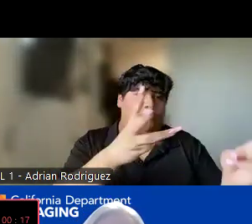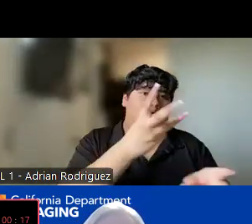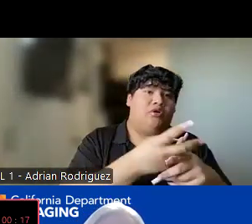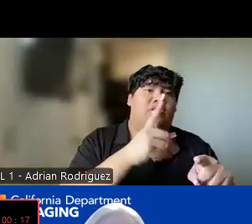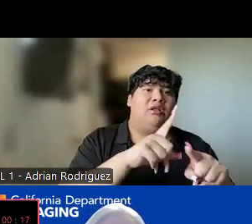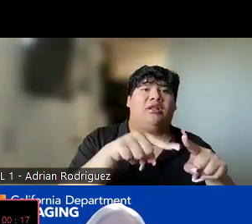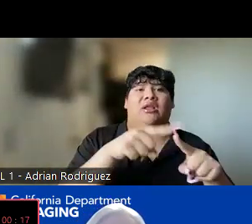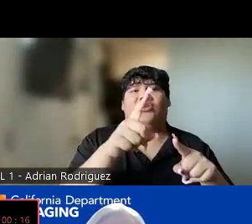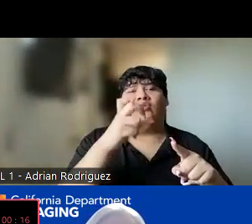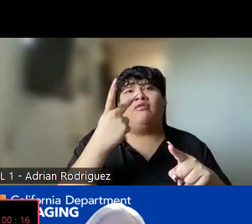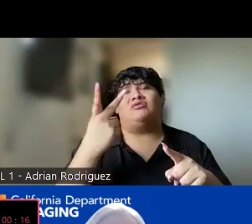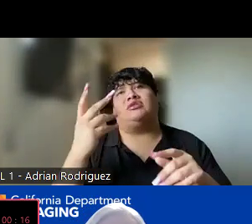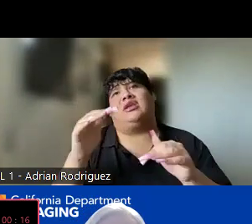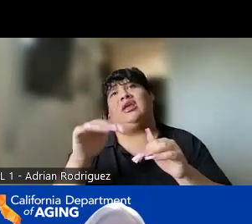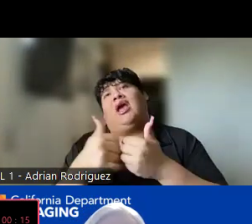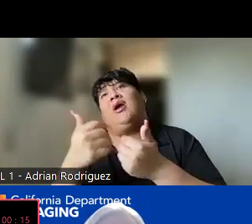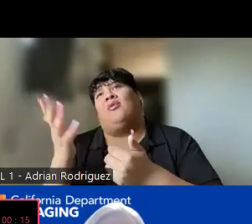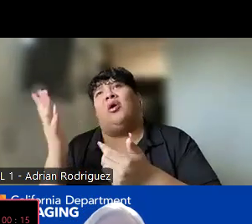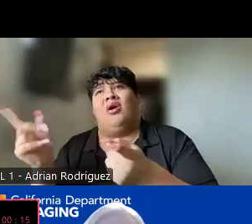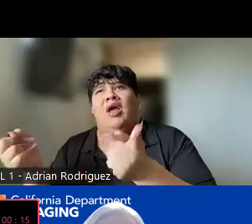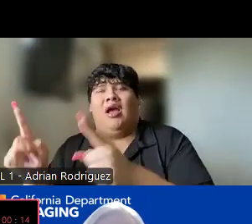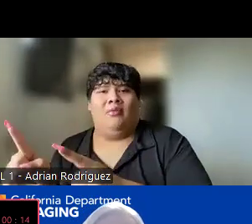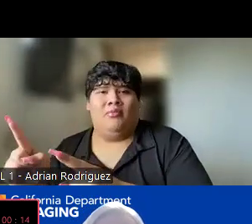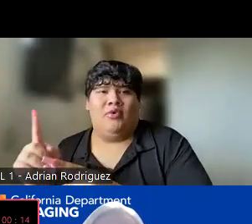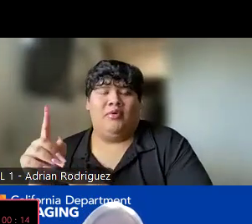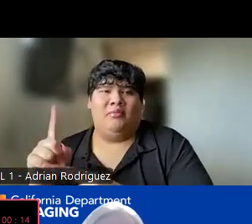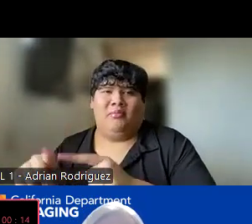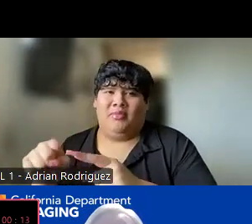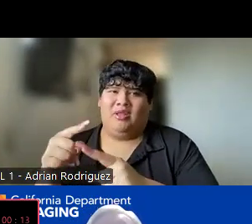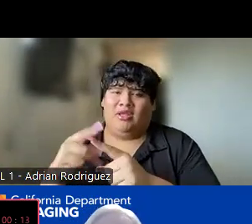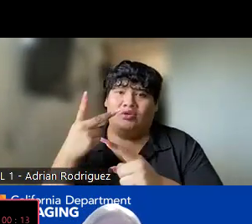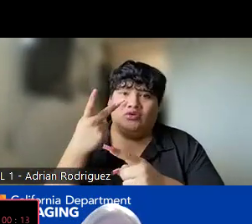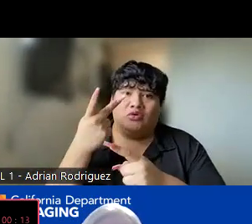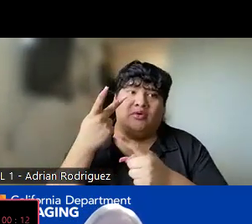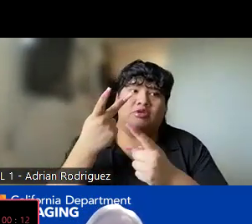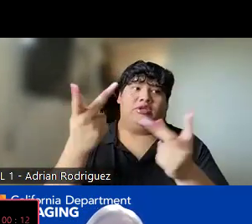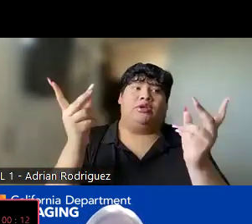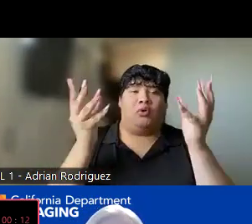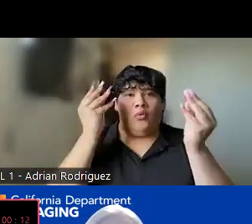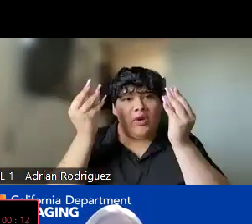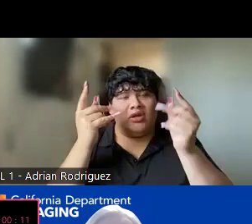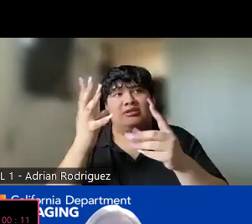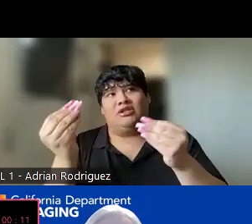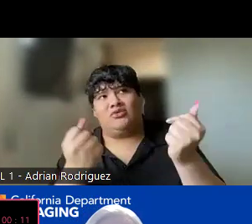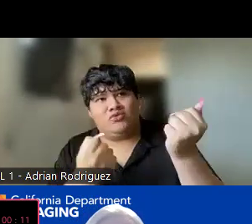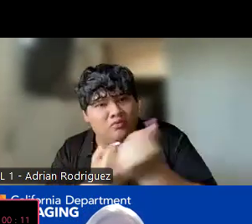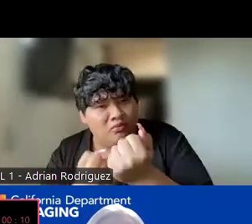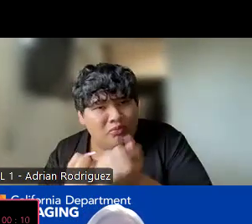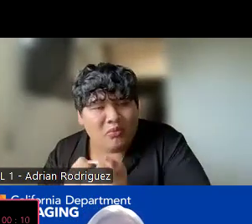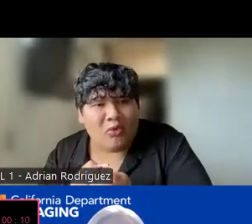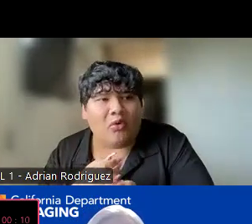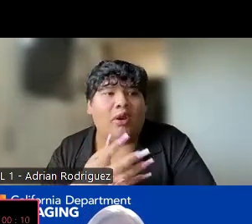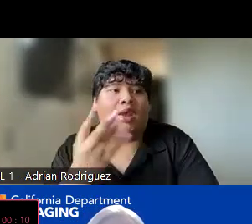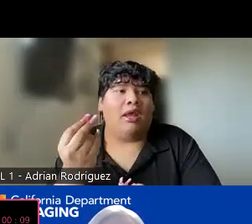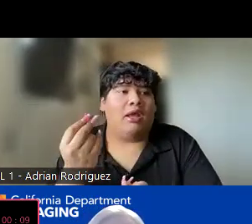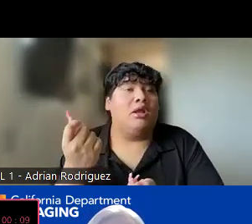at outcomes and evaluate outcomes at this point, but just the raising of the awareness will raise the support and the